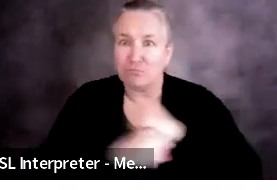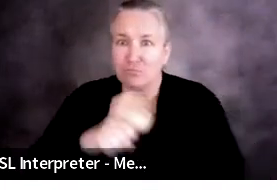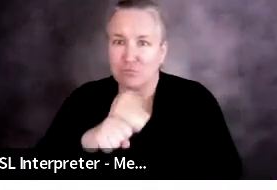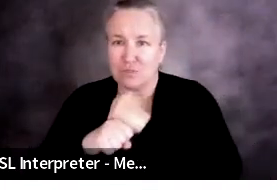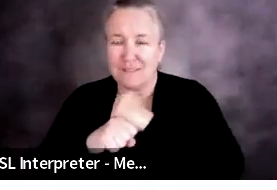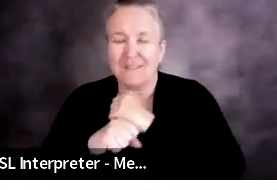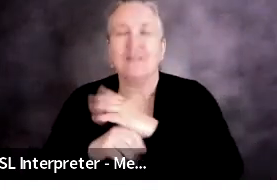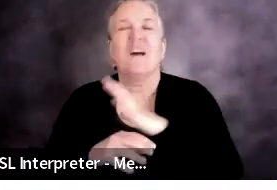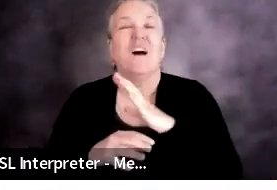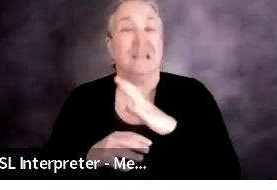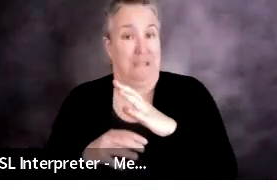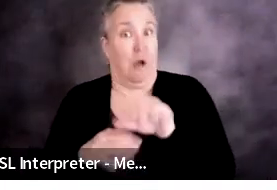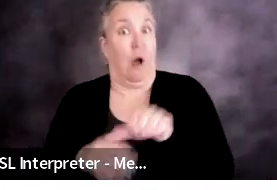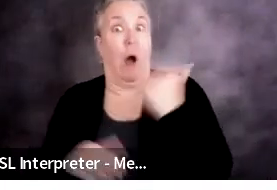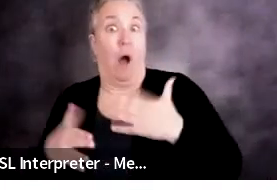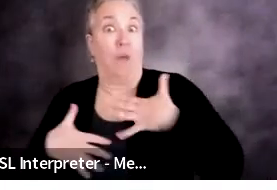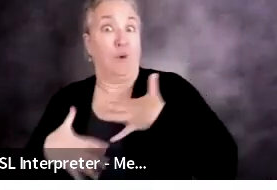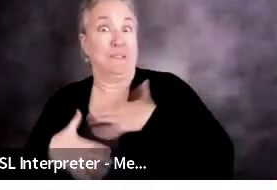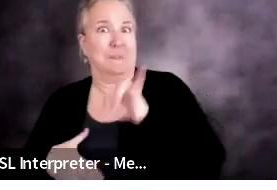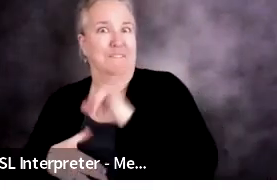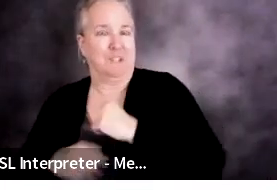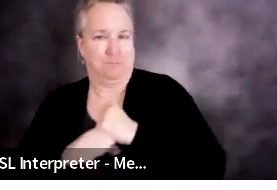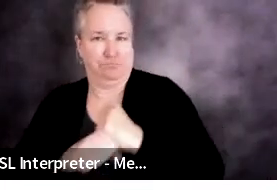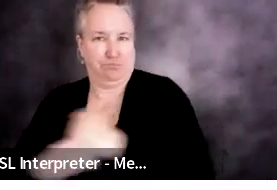of other respiratory infections.